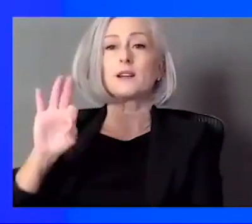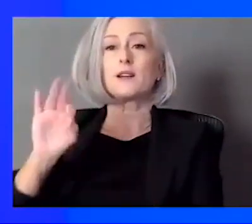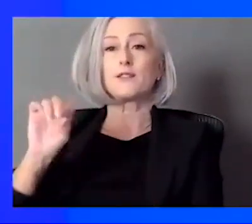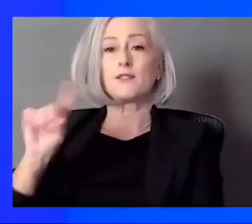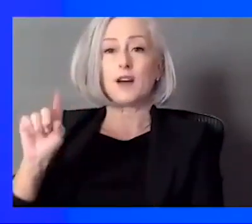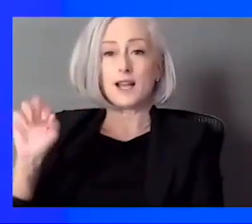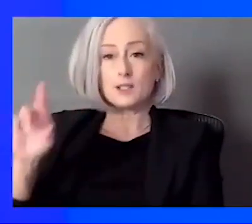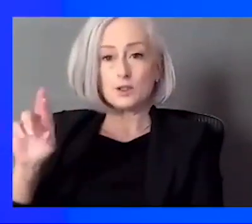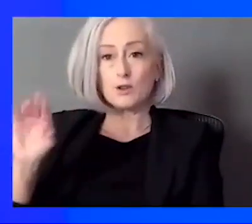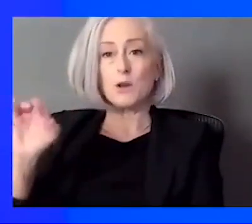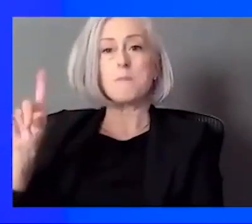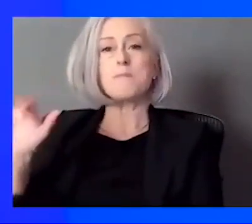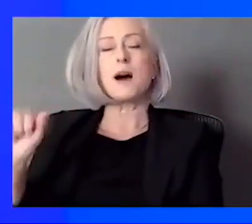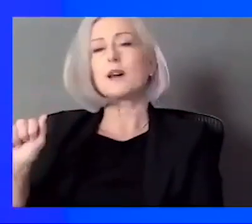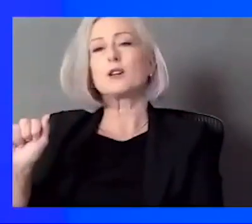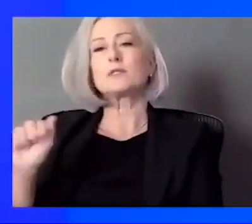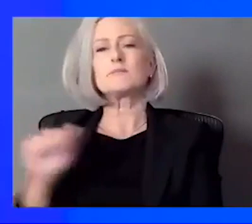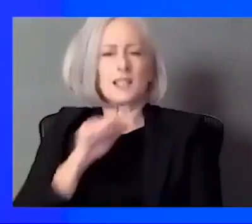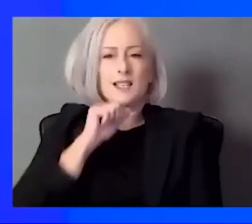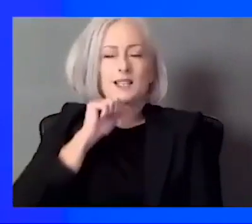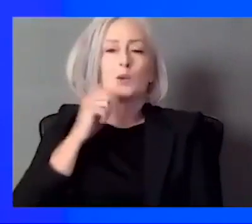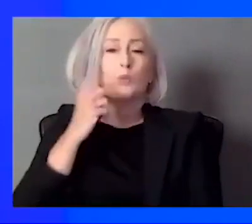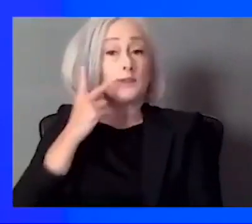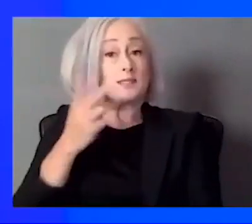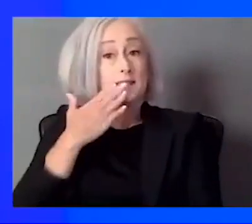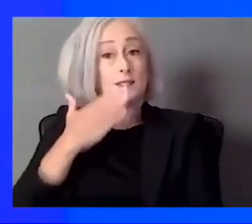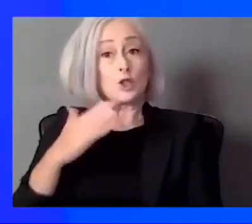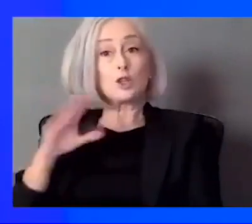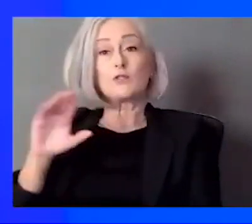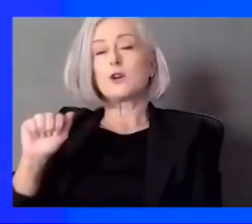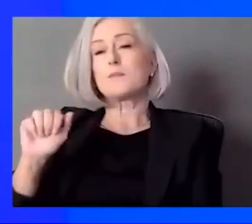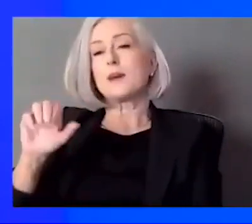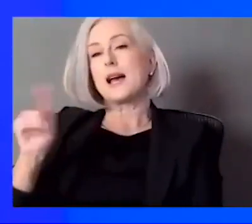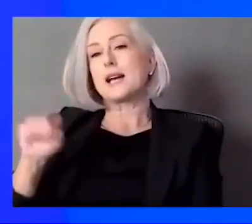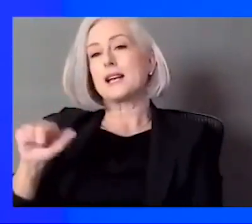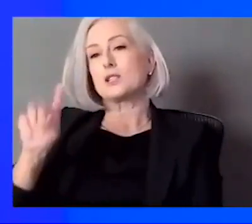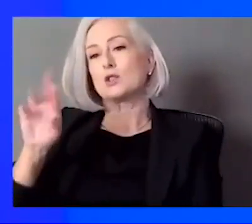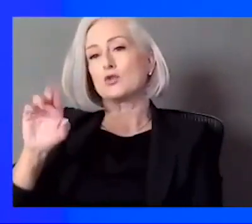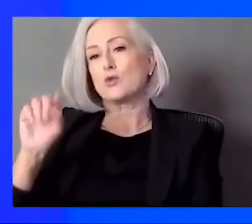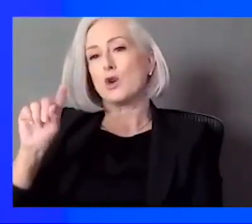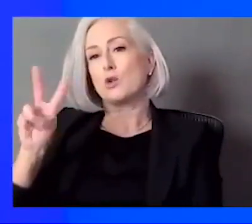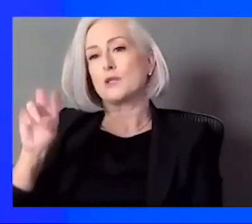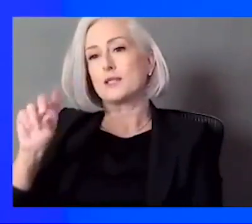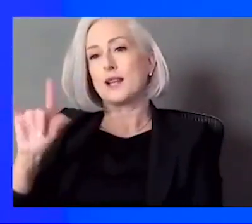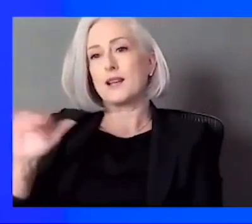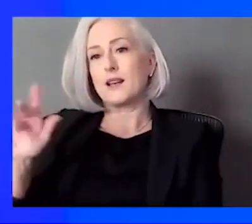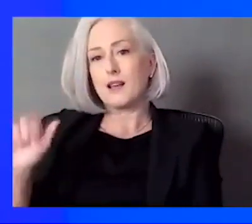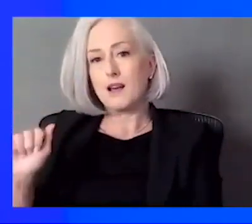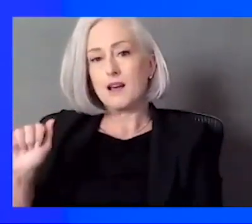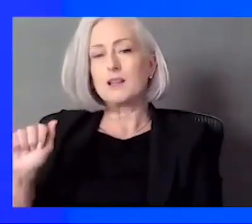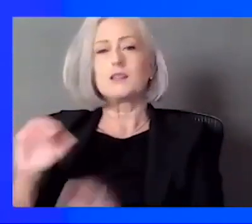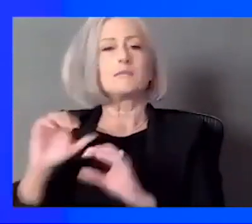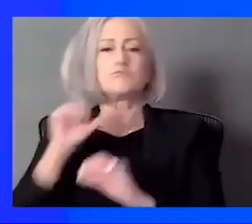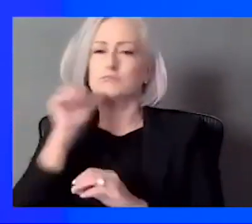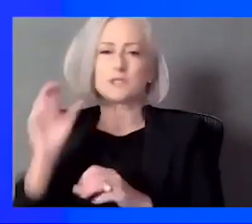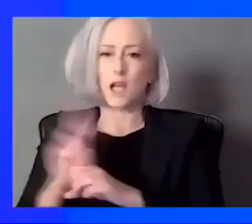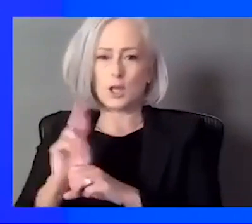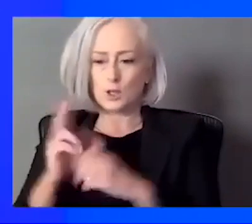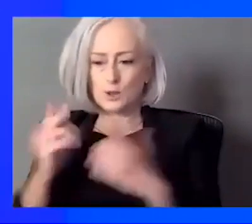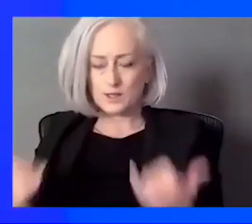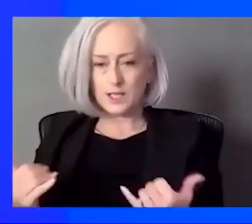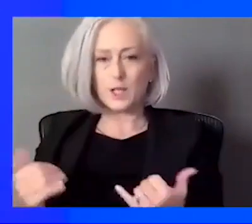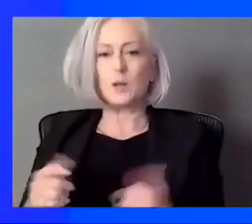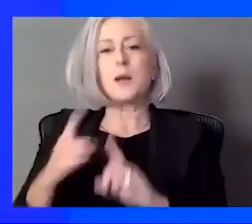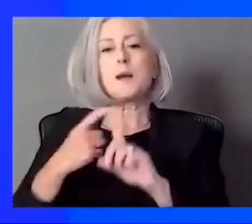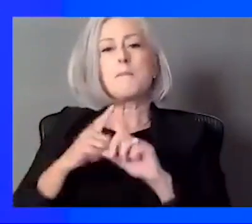AstraZeneca vaccine here. And now Johnson & Johnson actually had a press release, I haven't seen the data or the publication, but showing that they